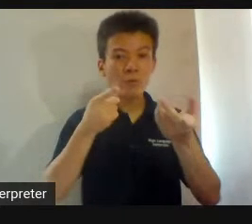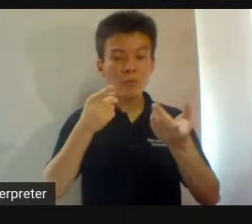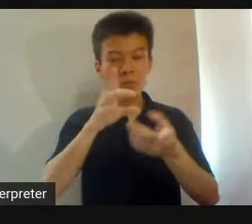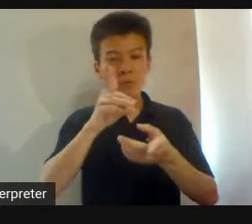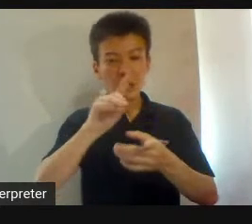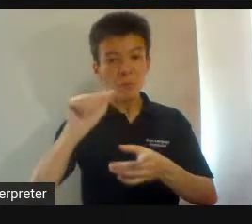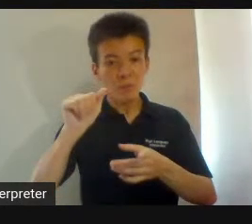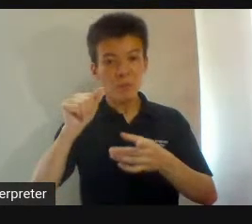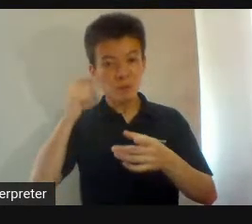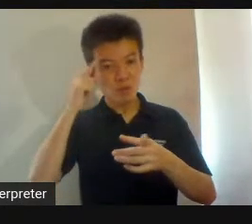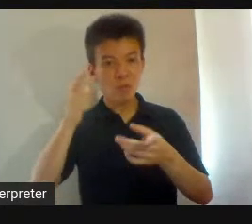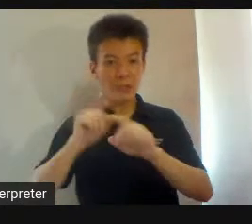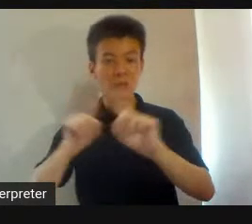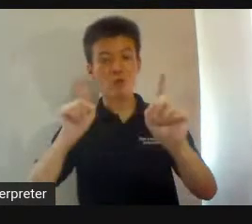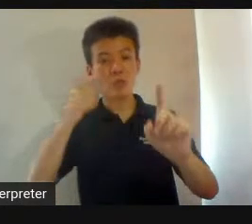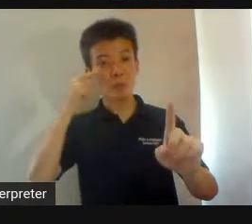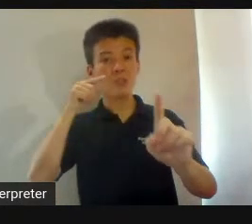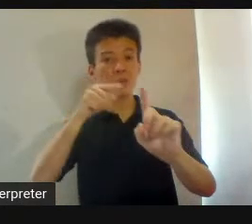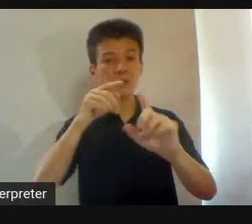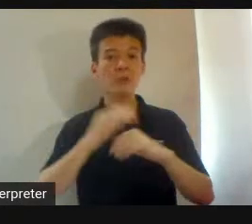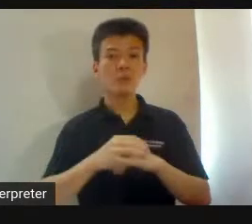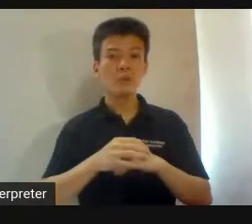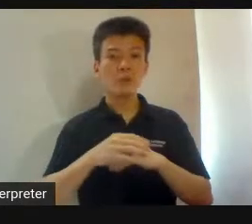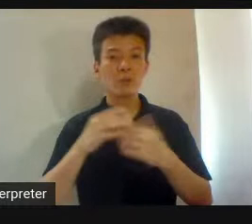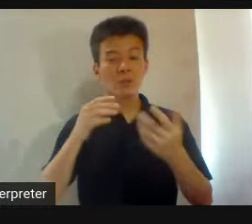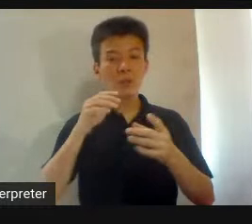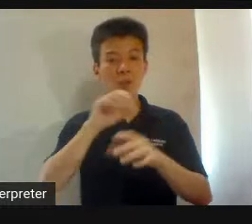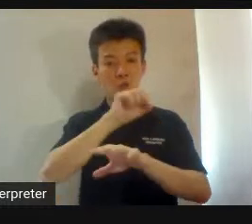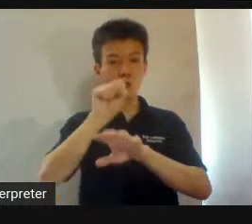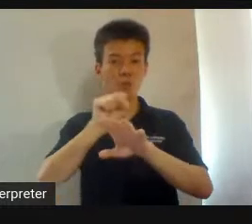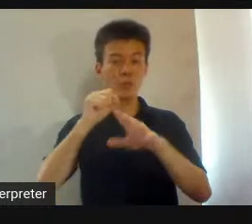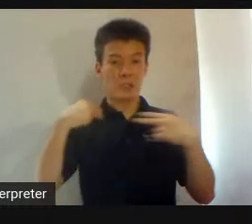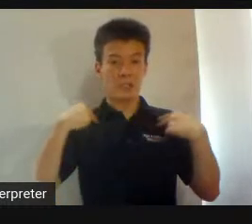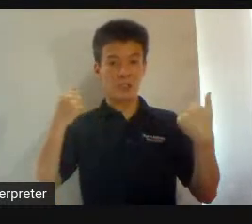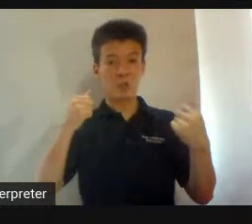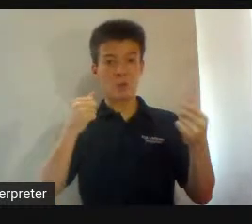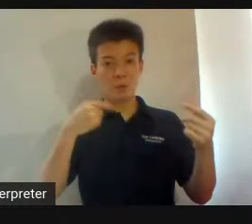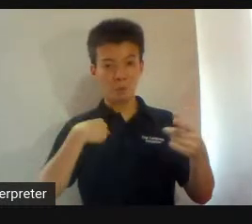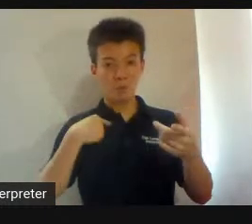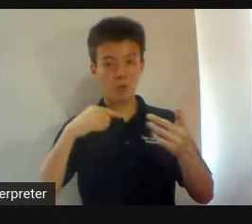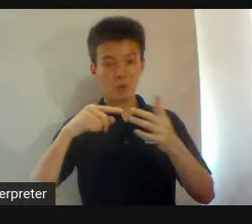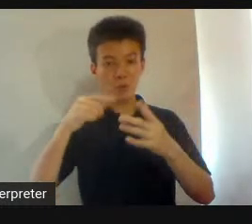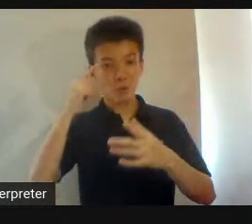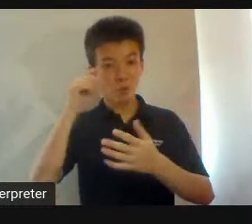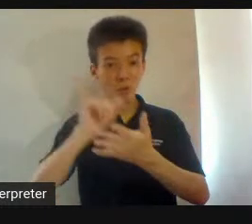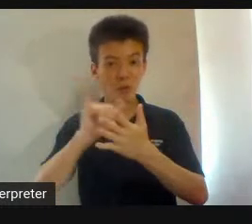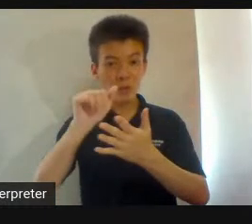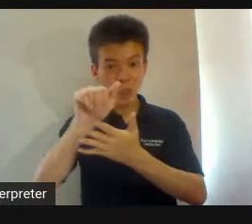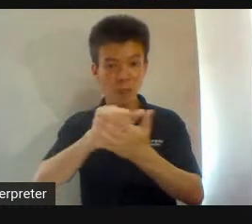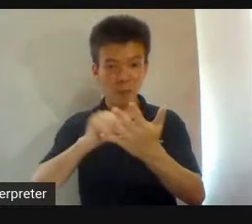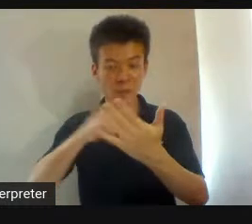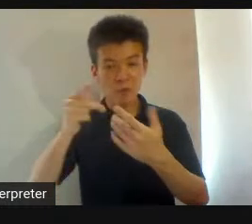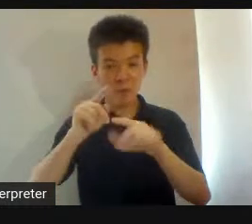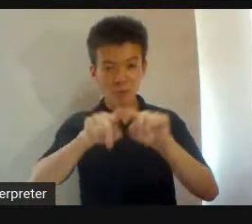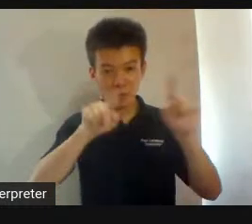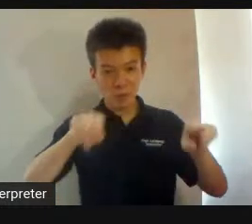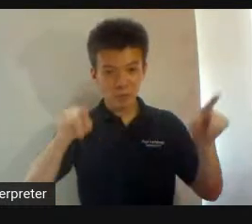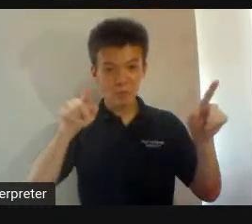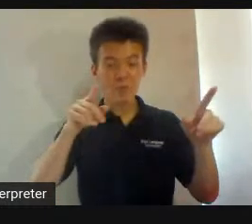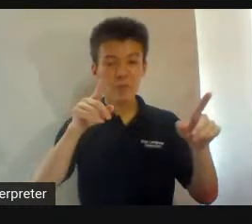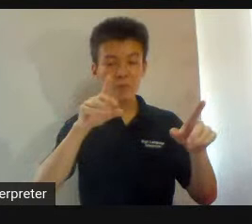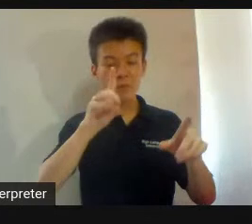user sort of perspective. And then when Superhero Me started doing art programs for children of varying degrees of special